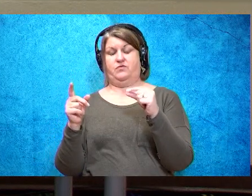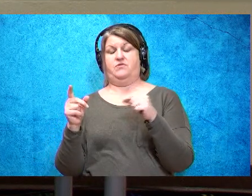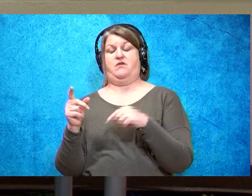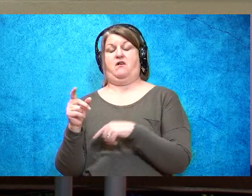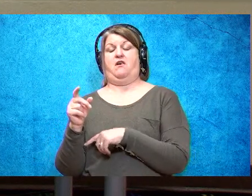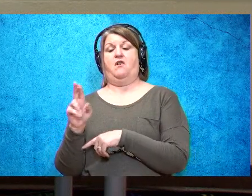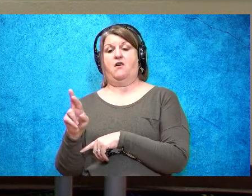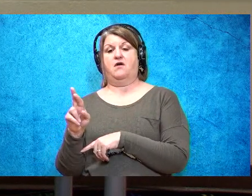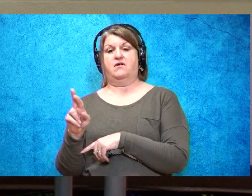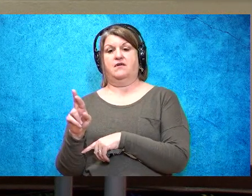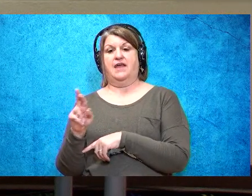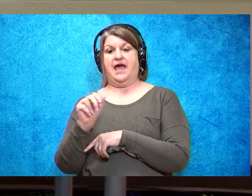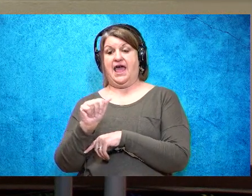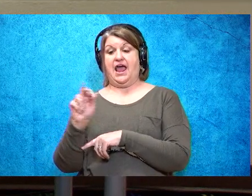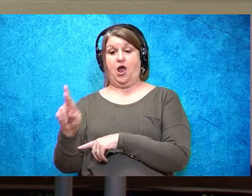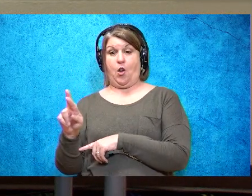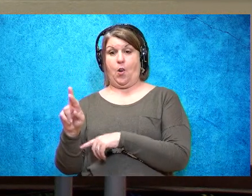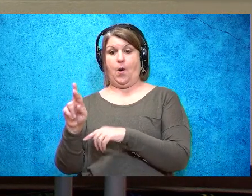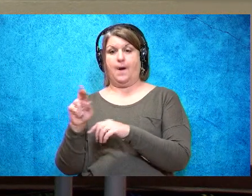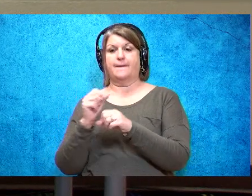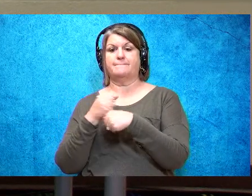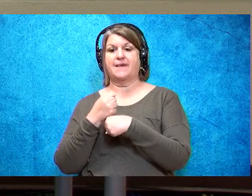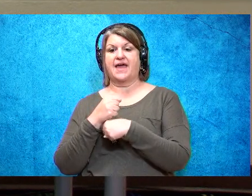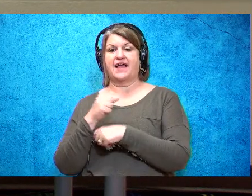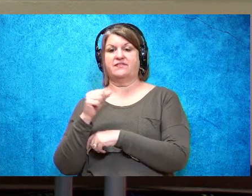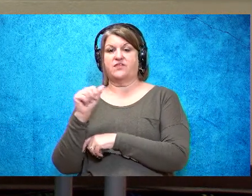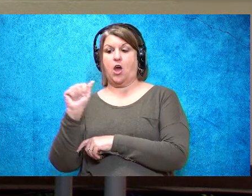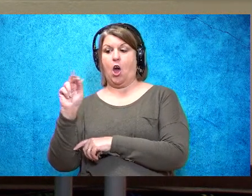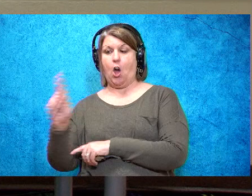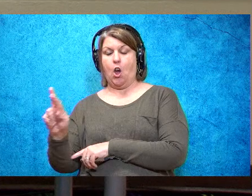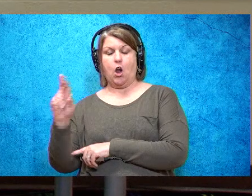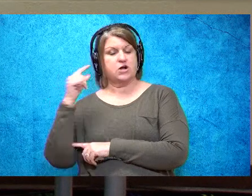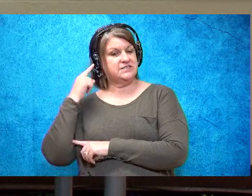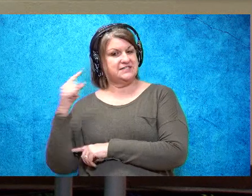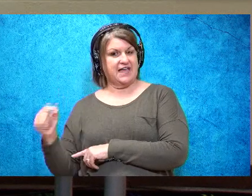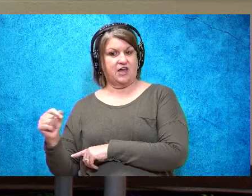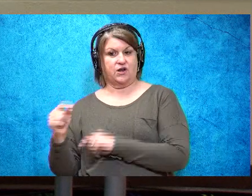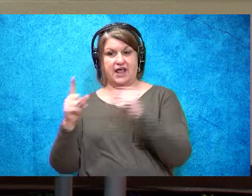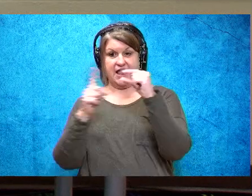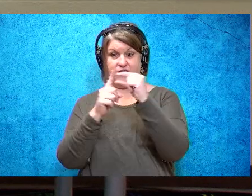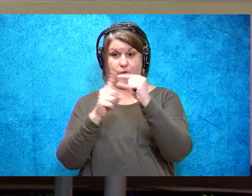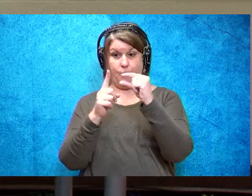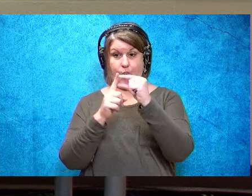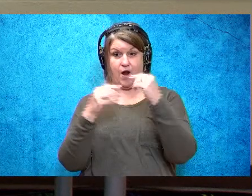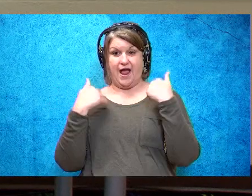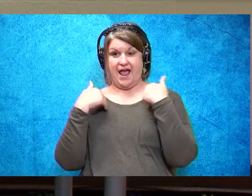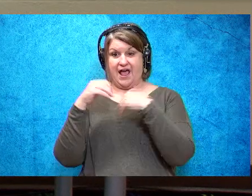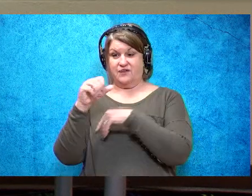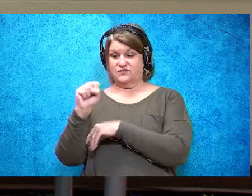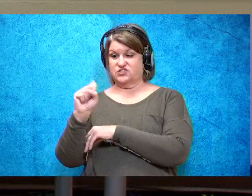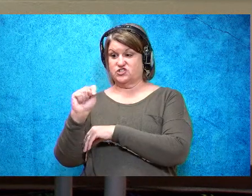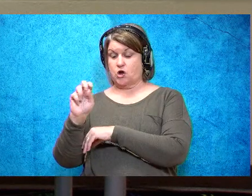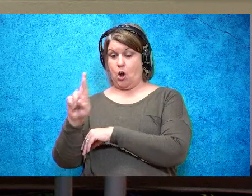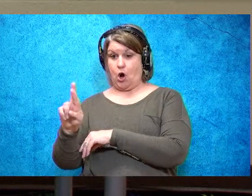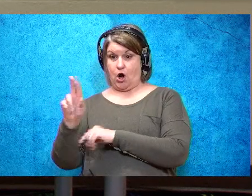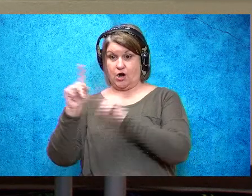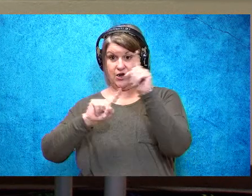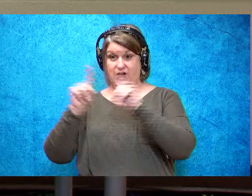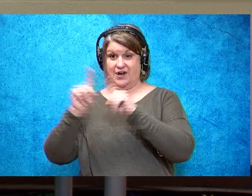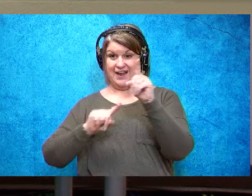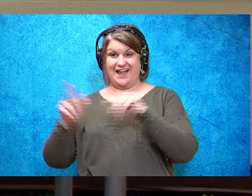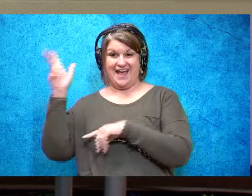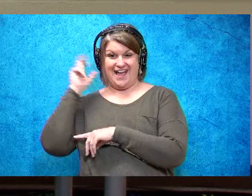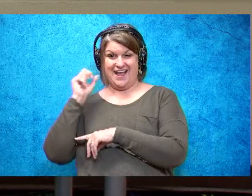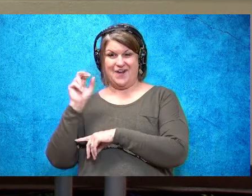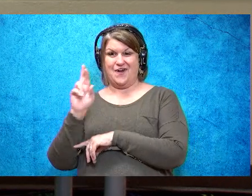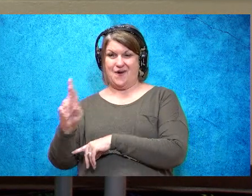sound. So together, A and R say R. In my word, I have star. I hear R at the end, so